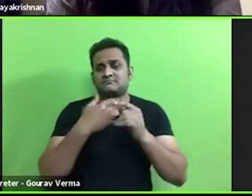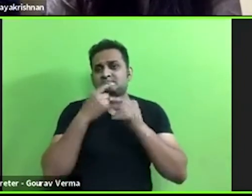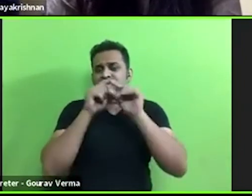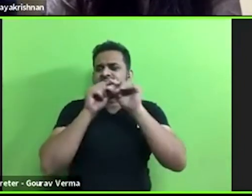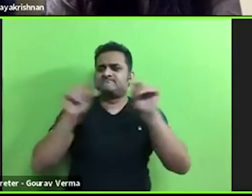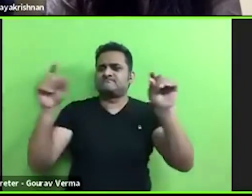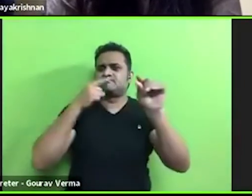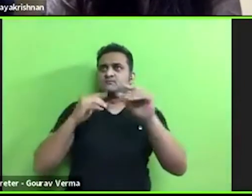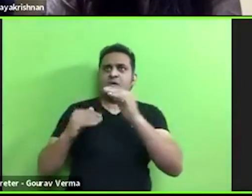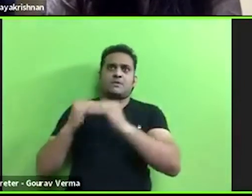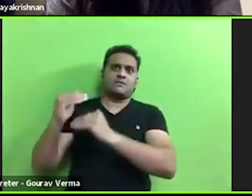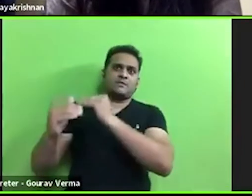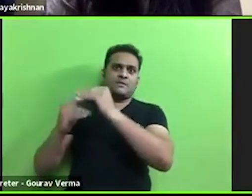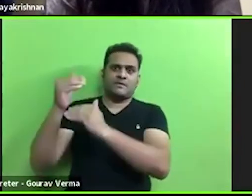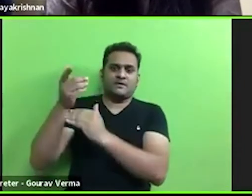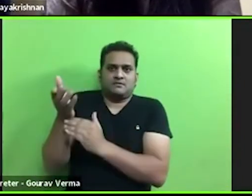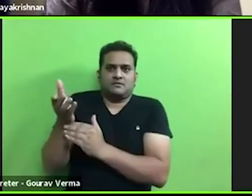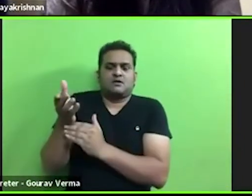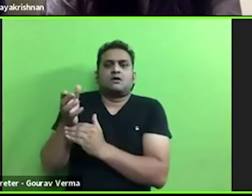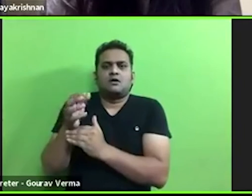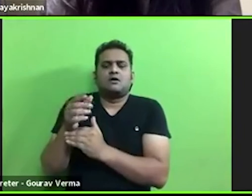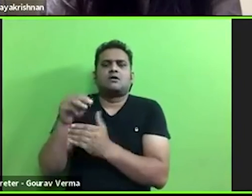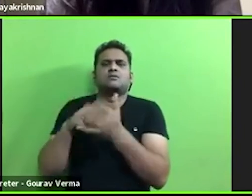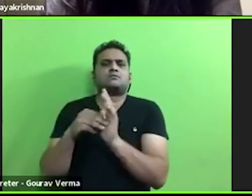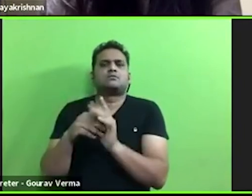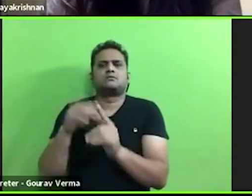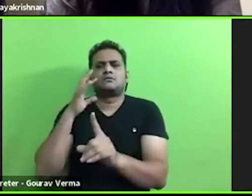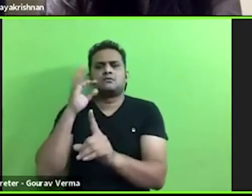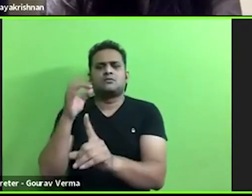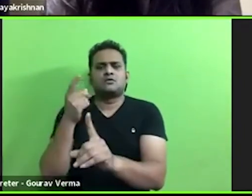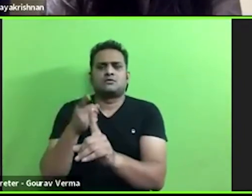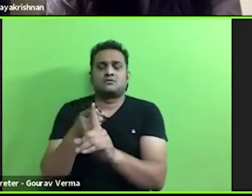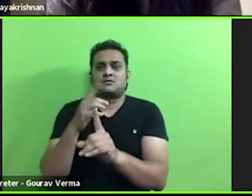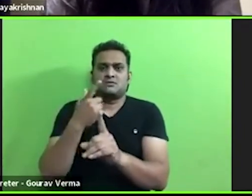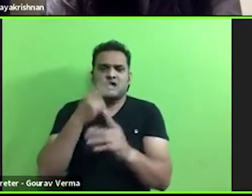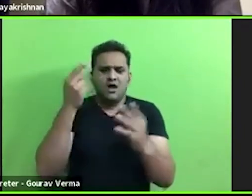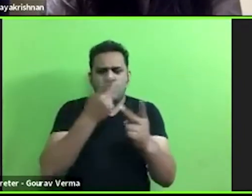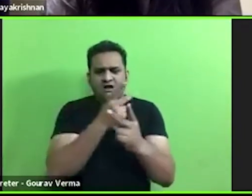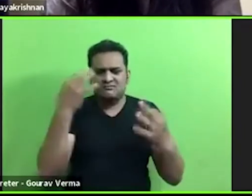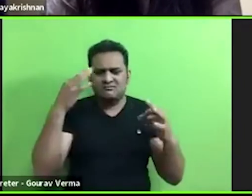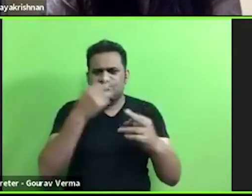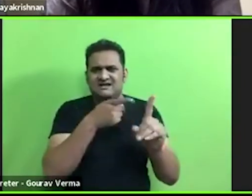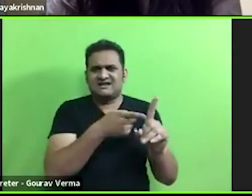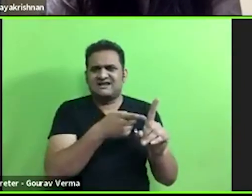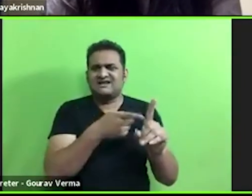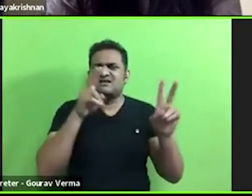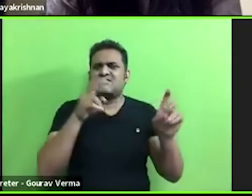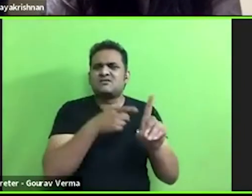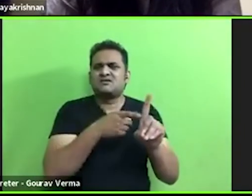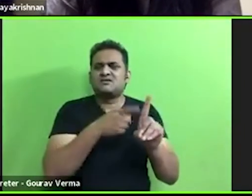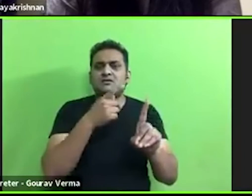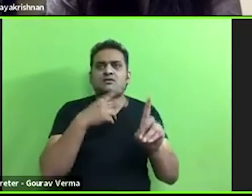progressive, I think the first thing is what are those art forms? What are we actually talking? We're not talking about art, right? We're only talking about